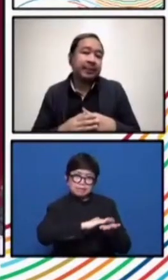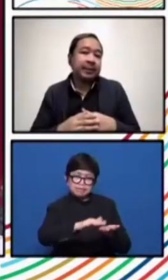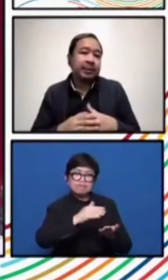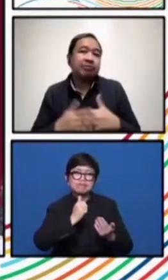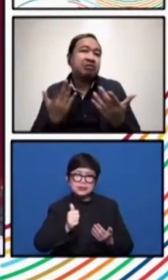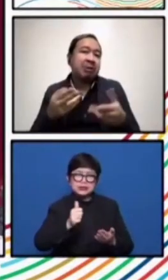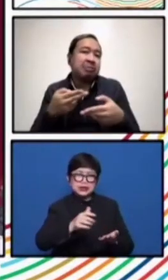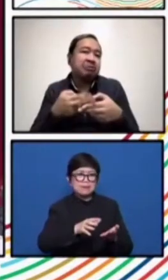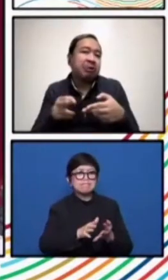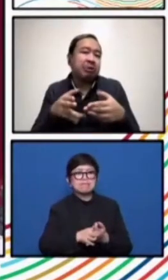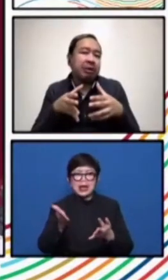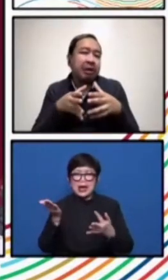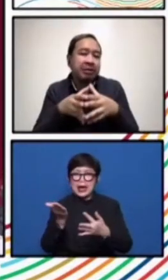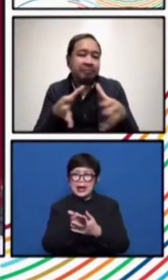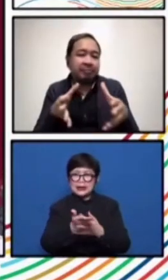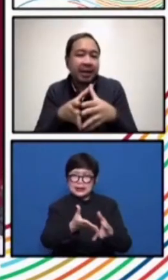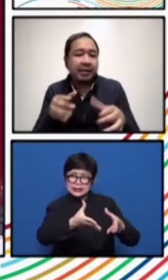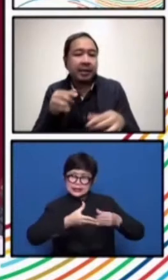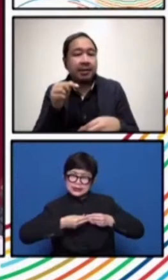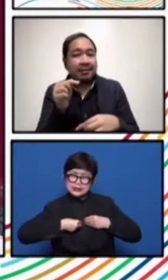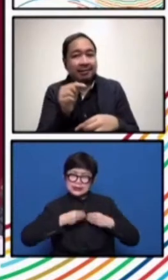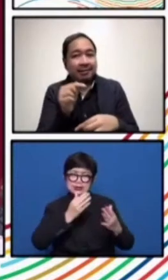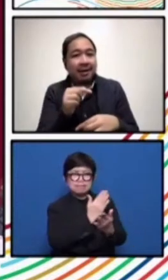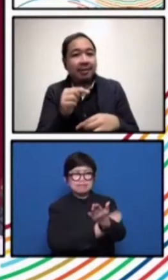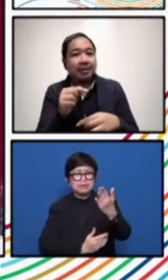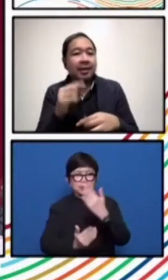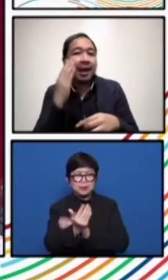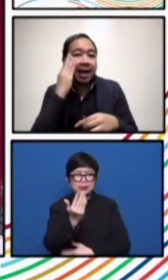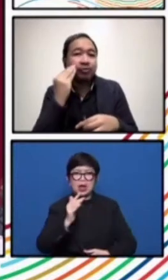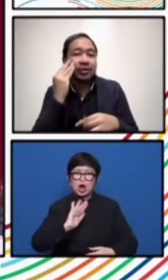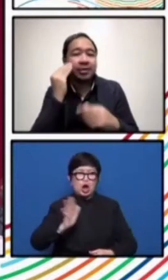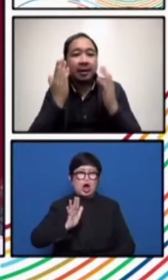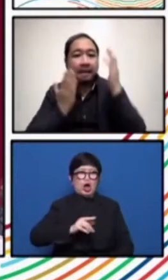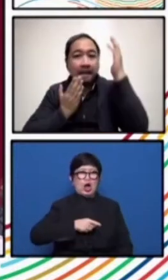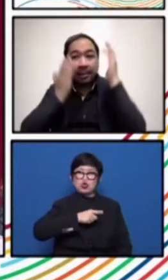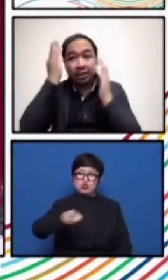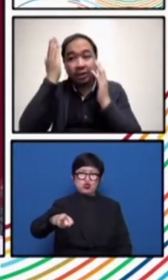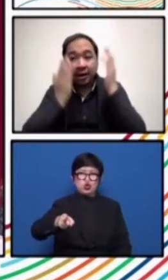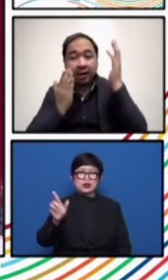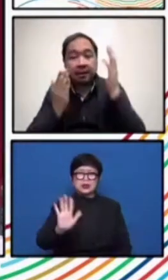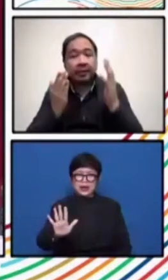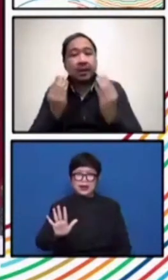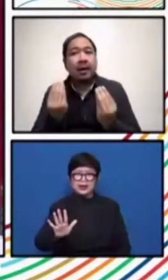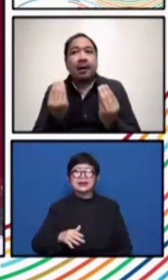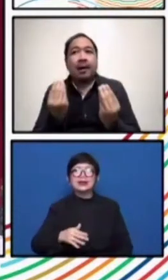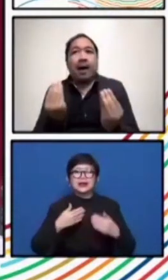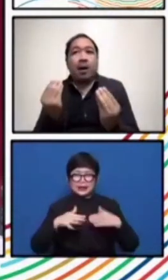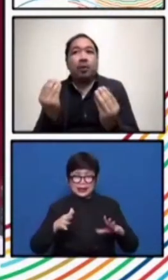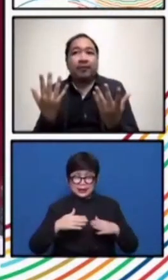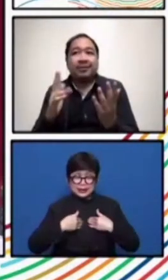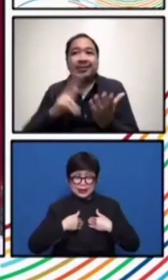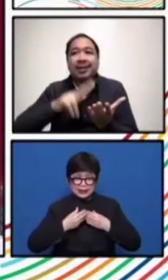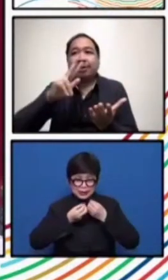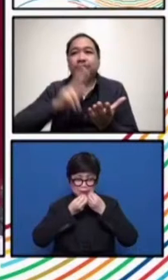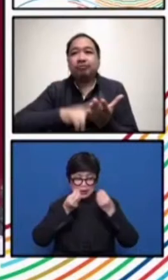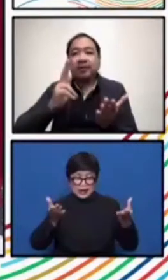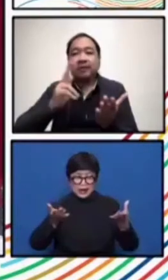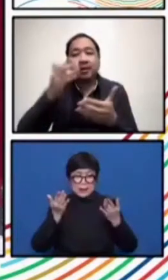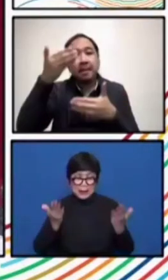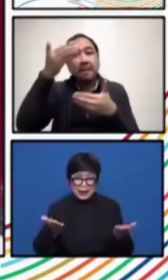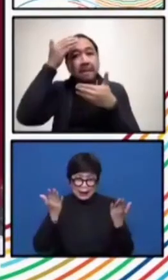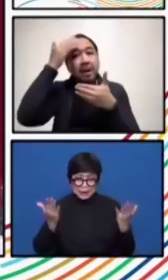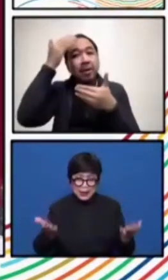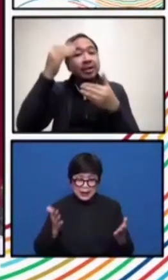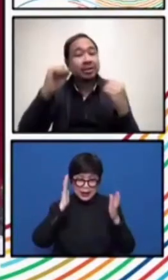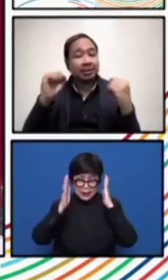you um our journey in Malaysia how we ratify Marika shriti it